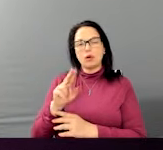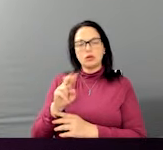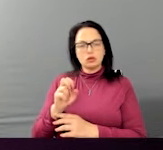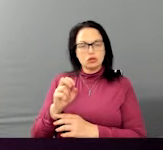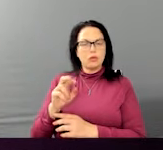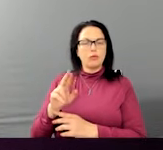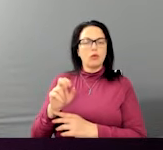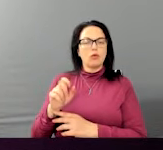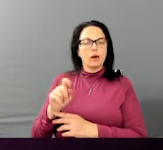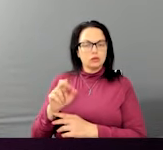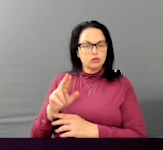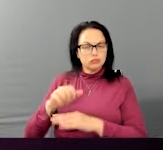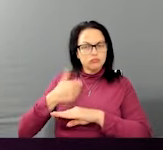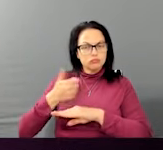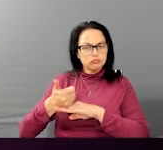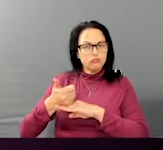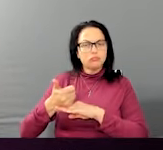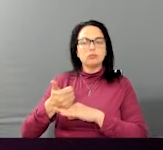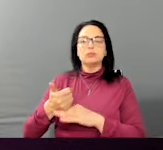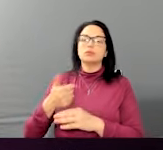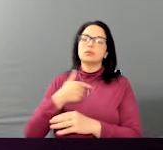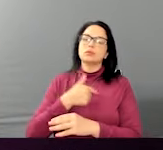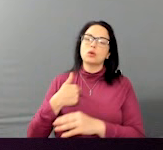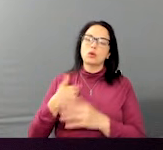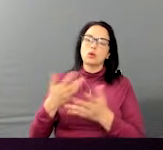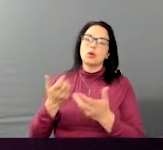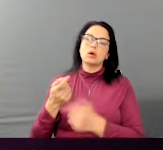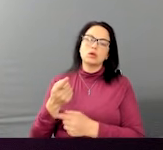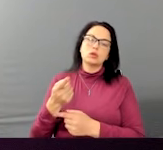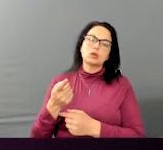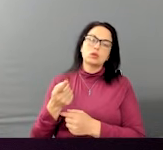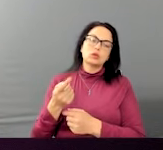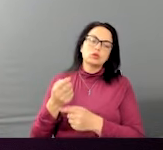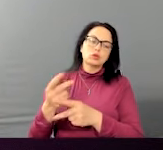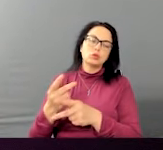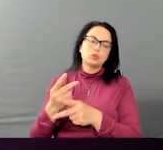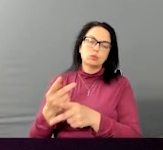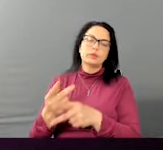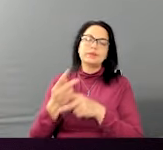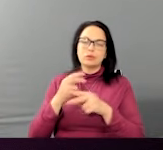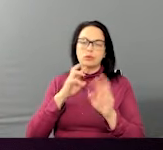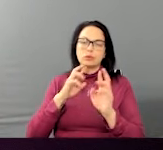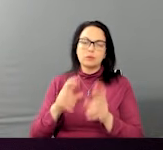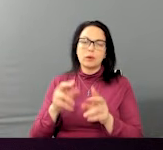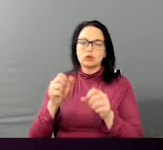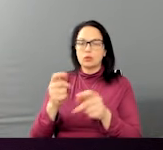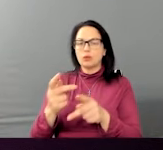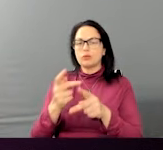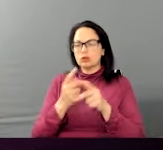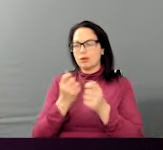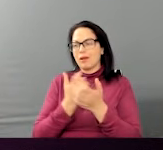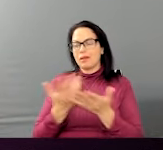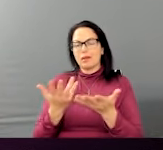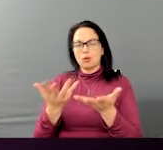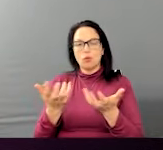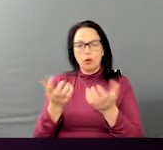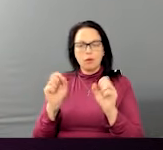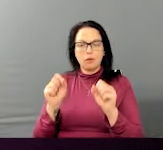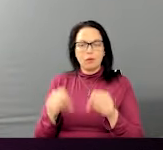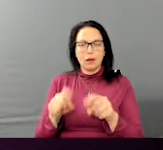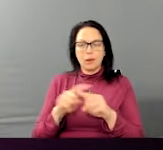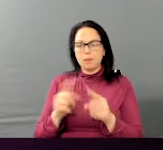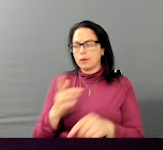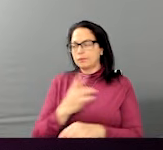called. And so now we want you to return a response. You can return anything you like in here, but typically you're going to